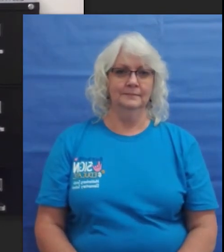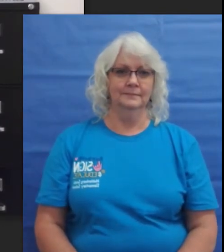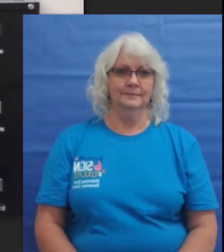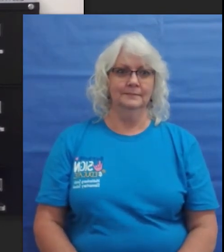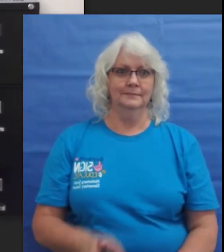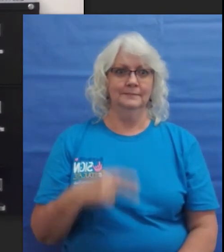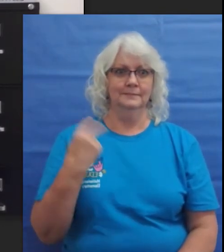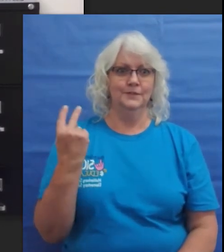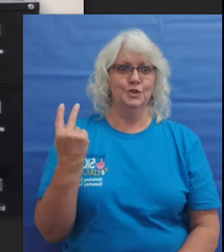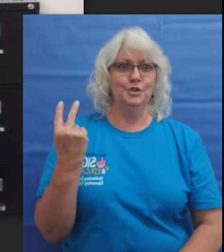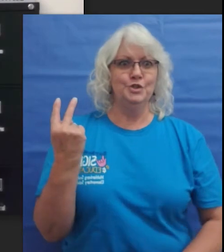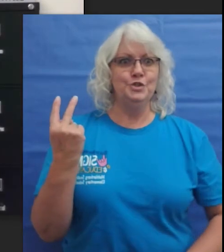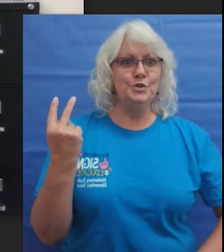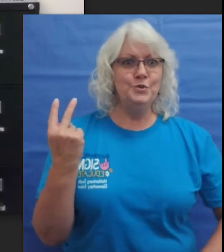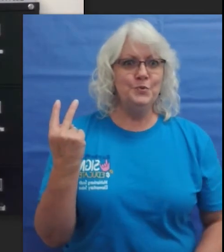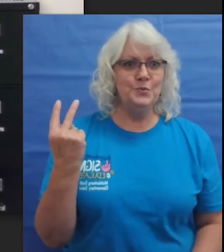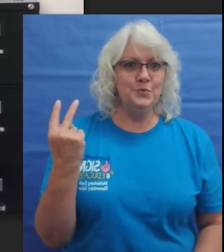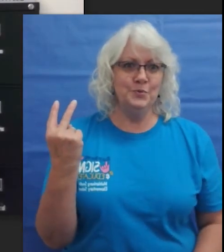Two.